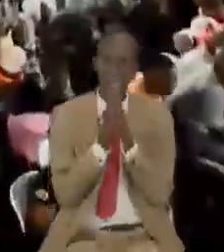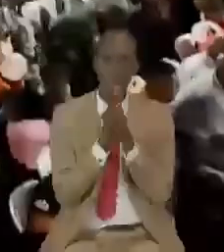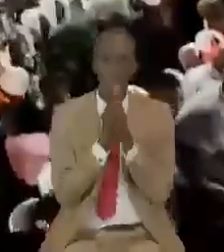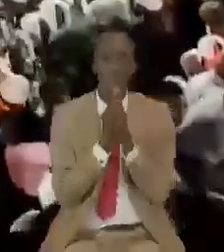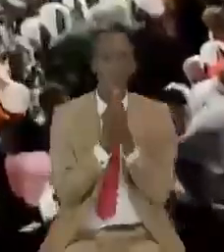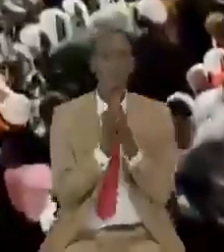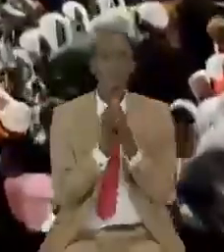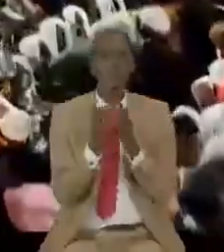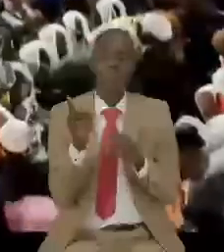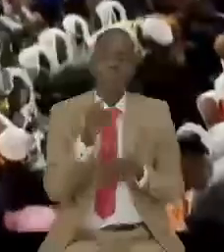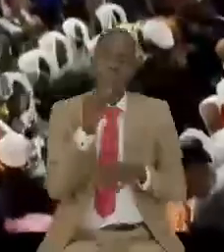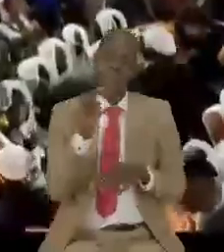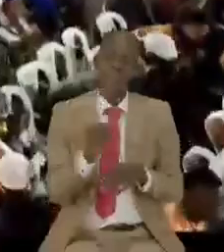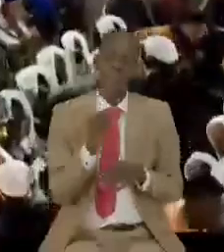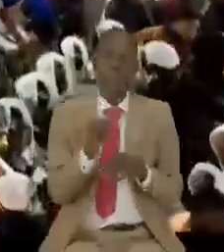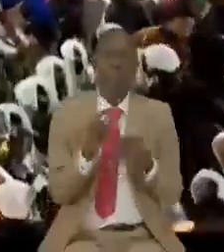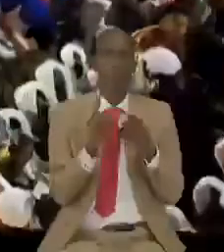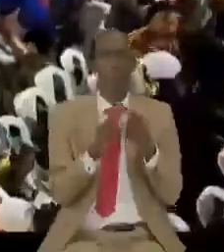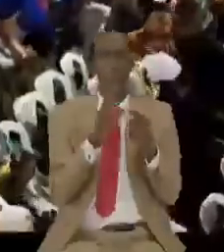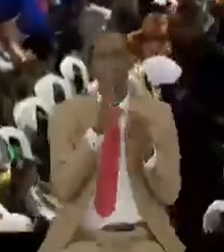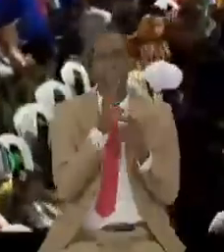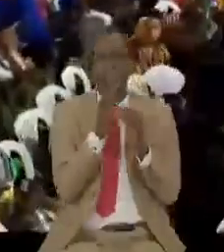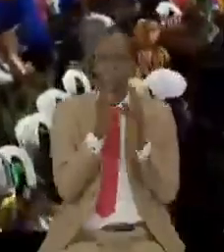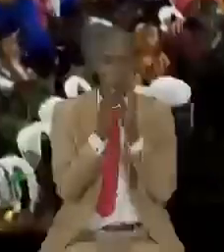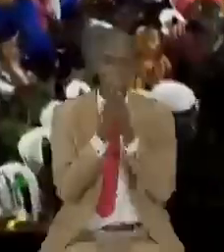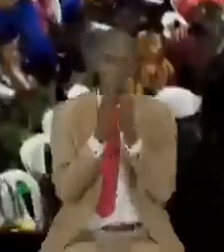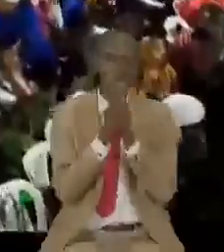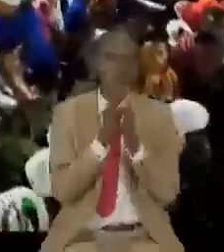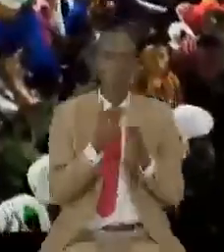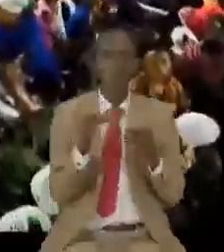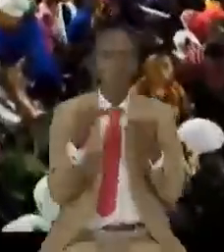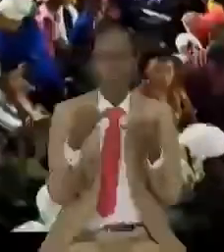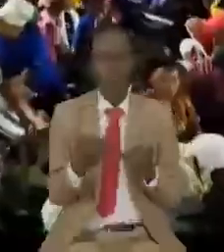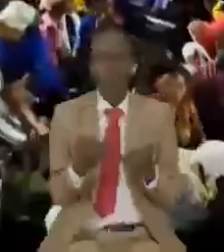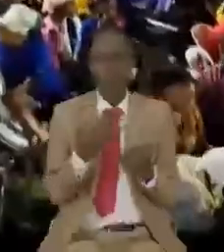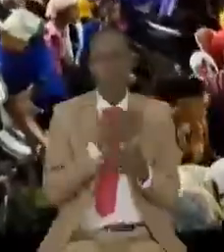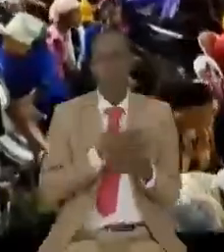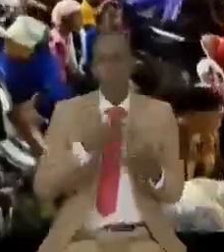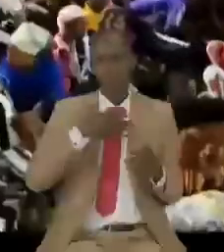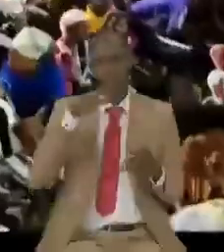reached. And once you are through, give me the signal.